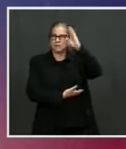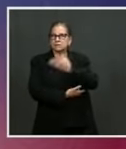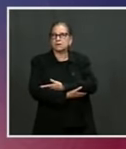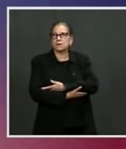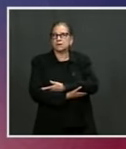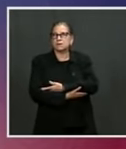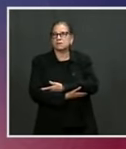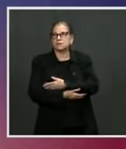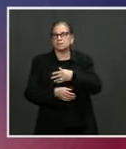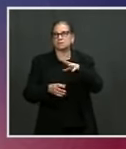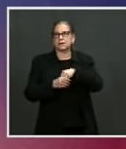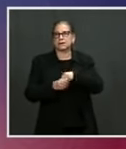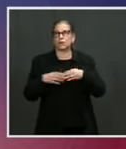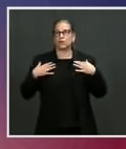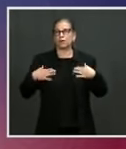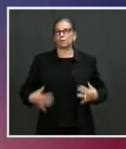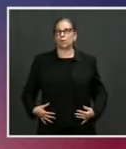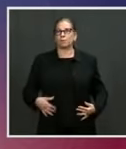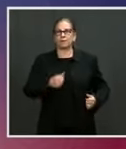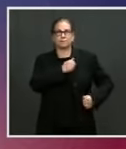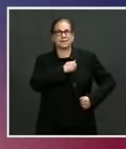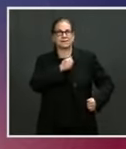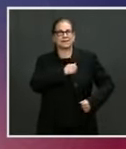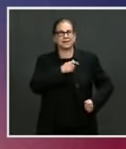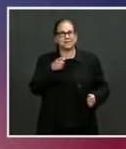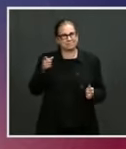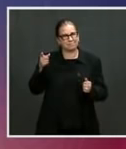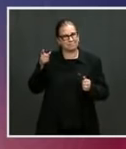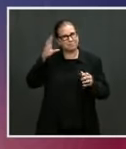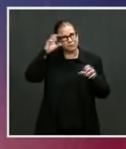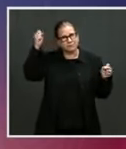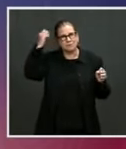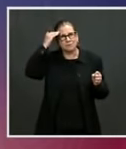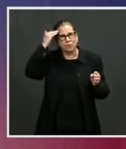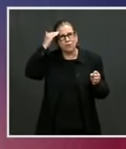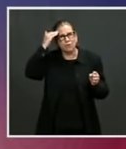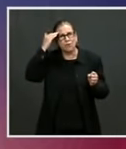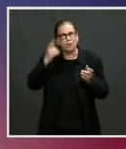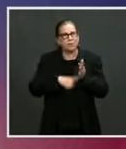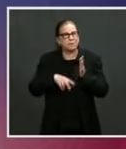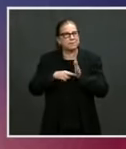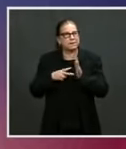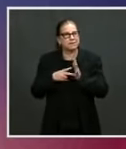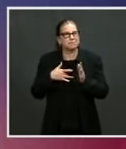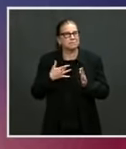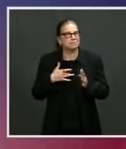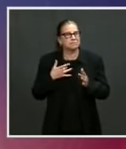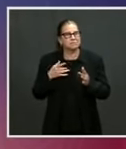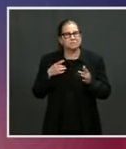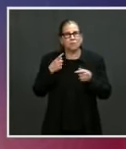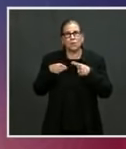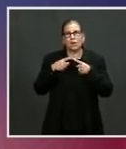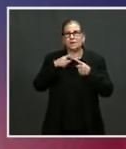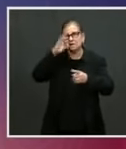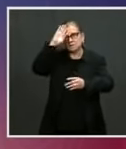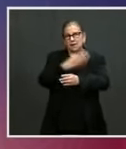You also know what it means to wait and worry while a son serves in a battle zone far away.